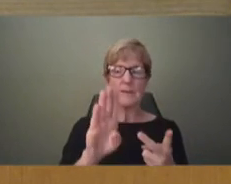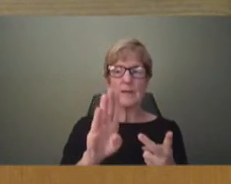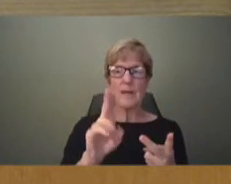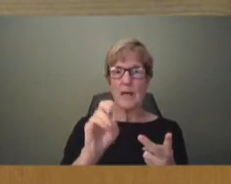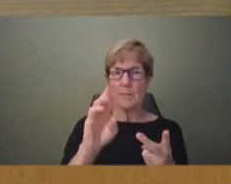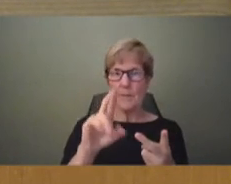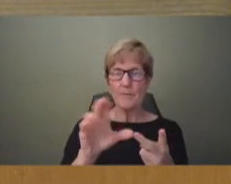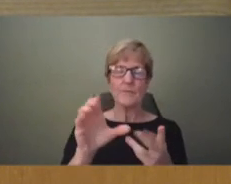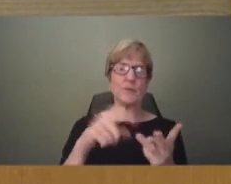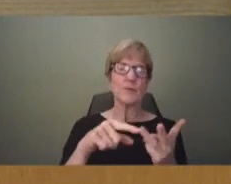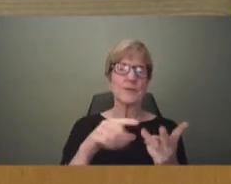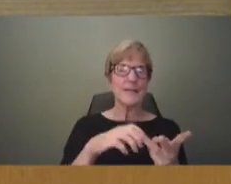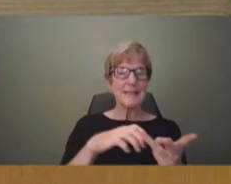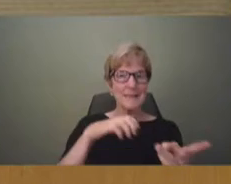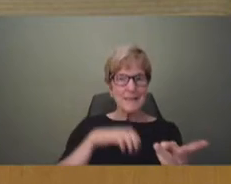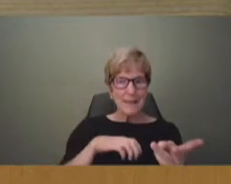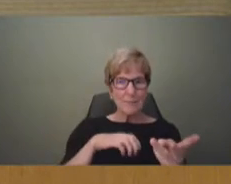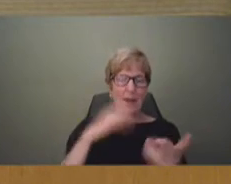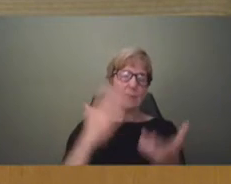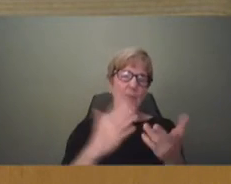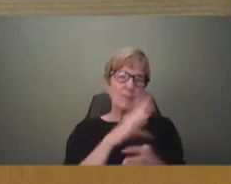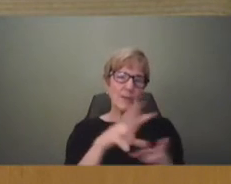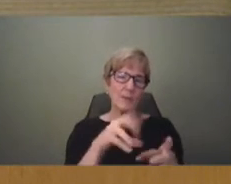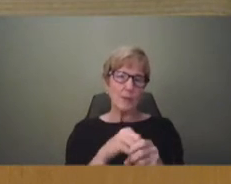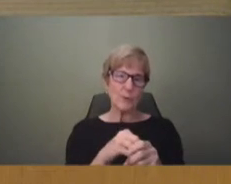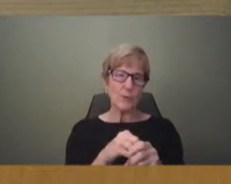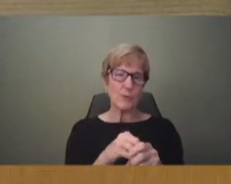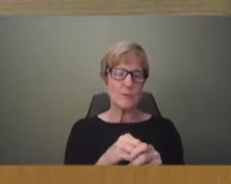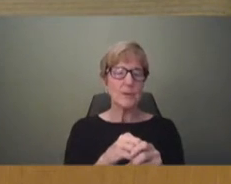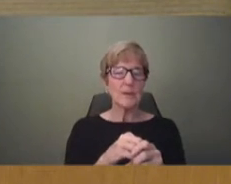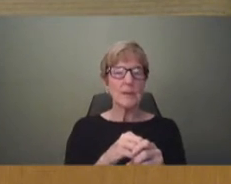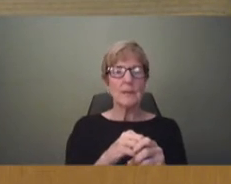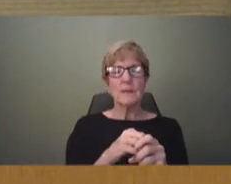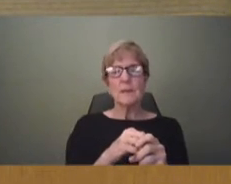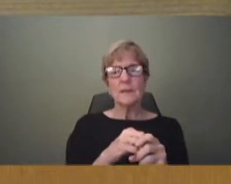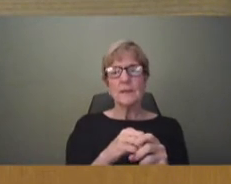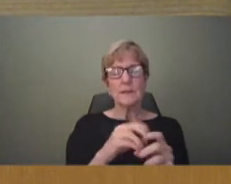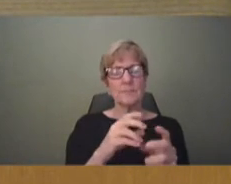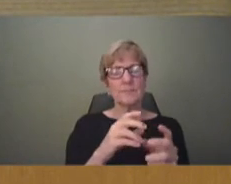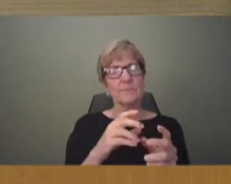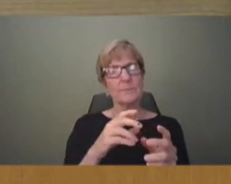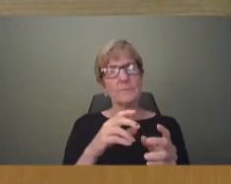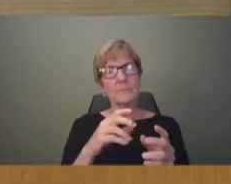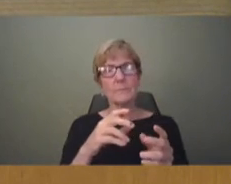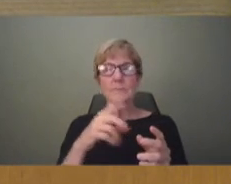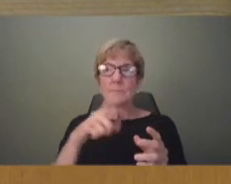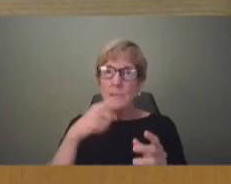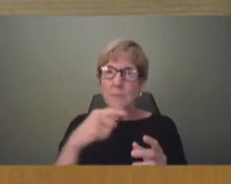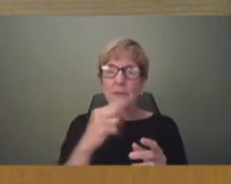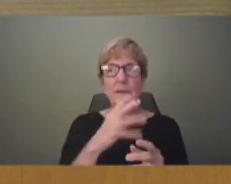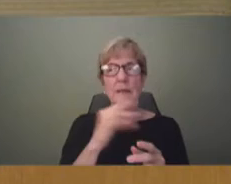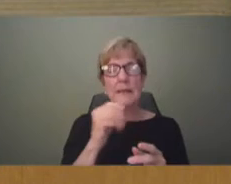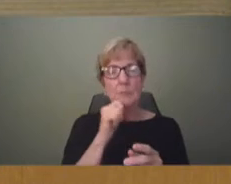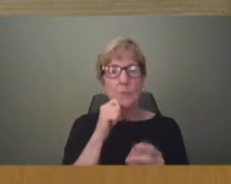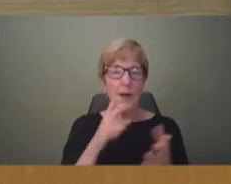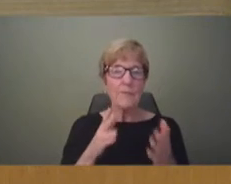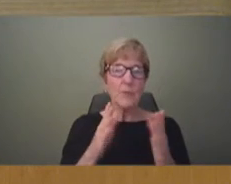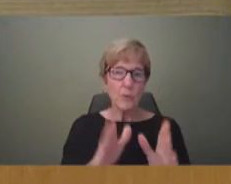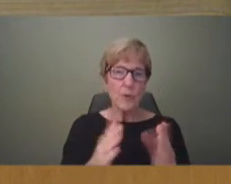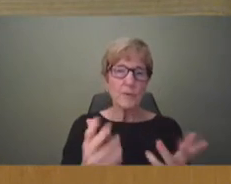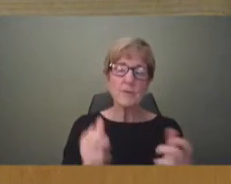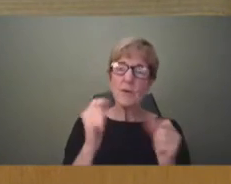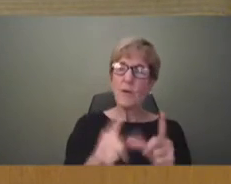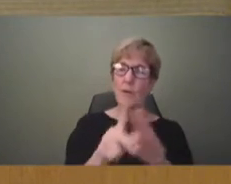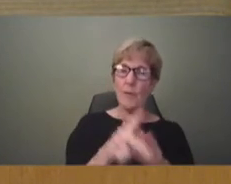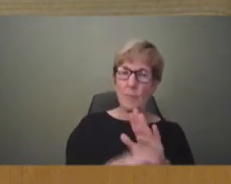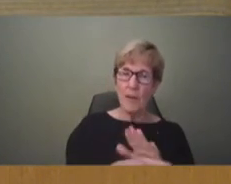uh and and this would likely include um development of public or private roads within it internally um all those policies along with the